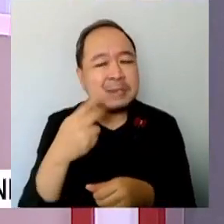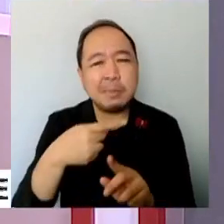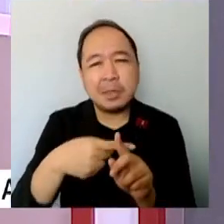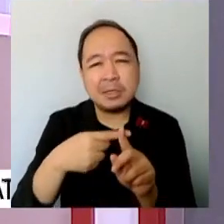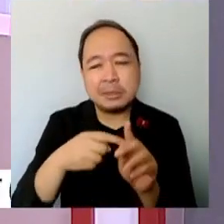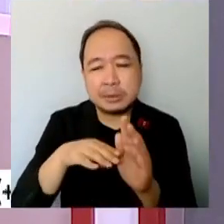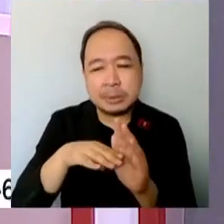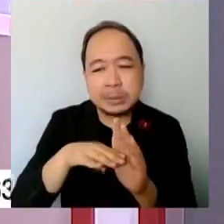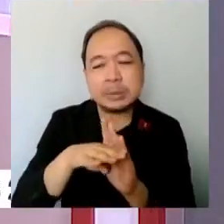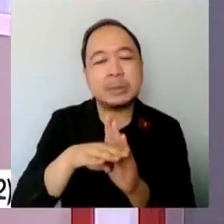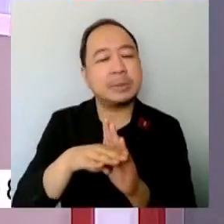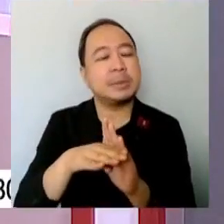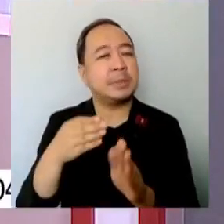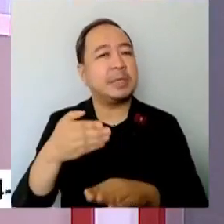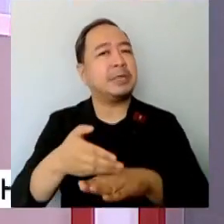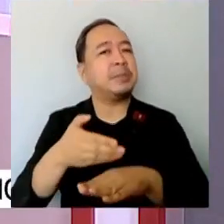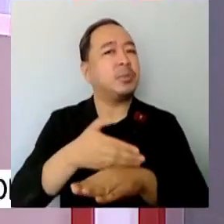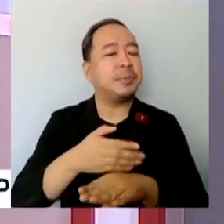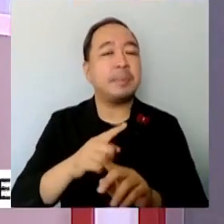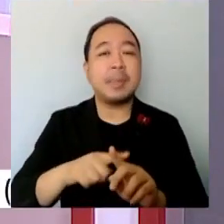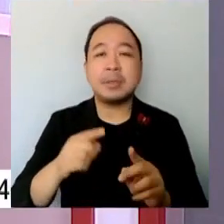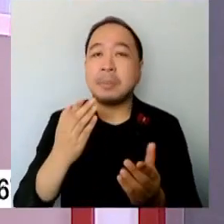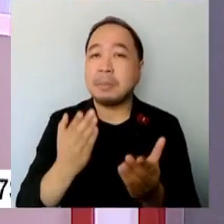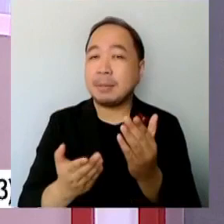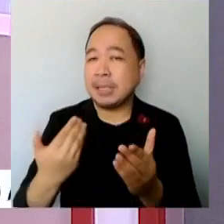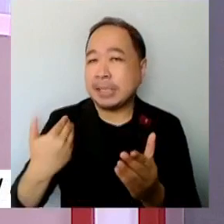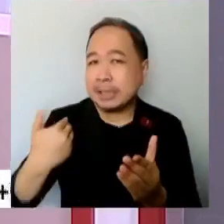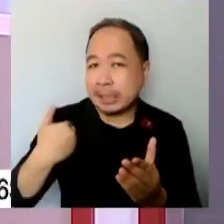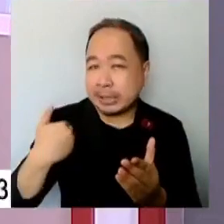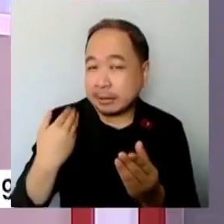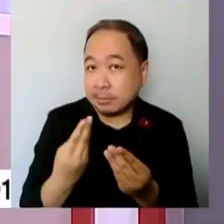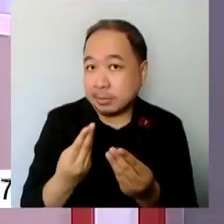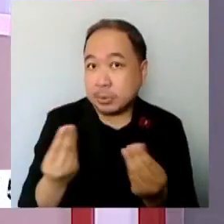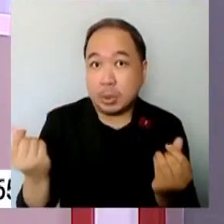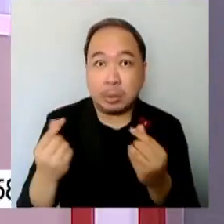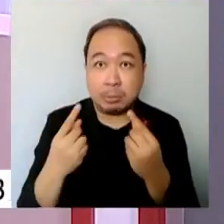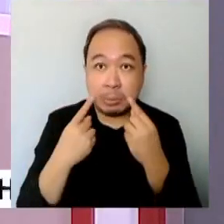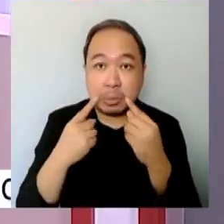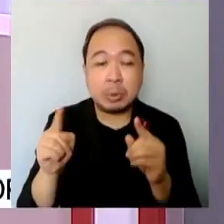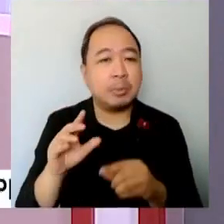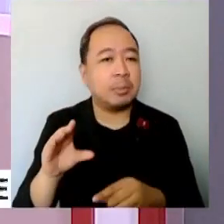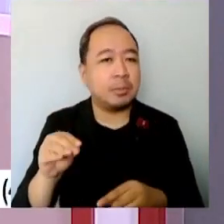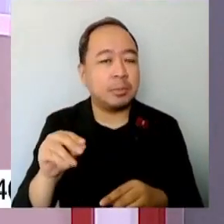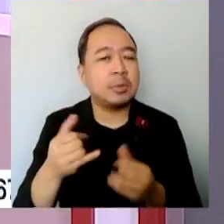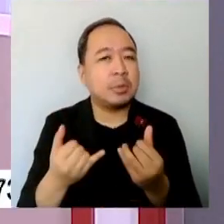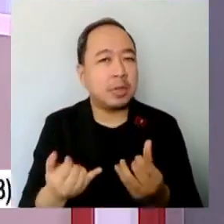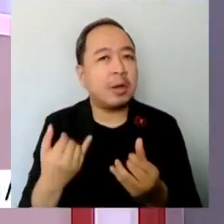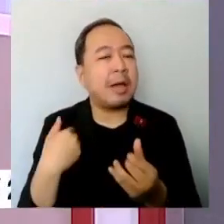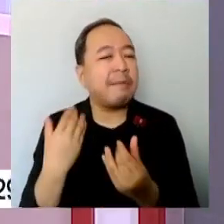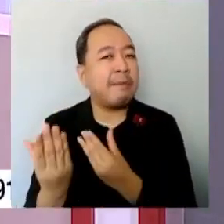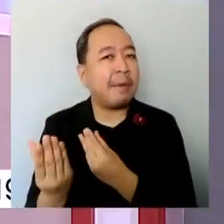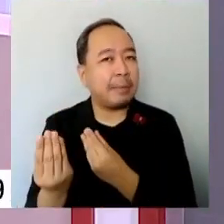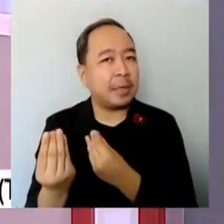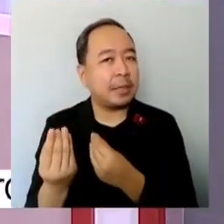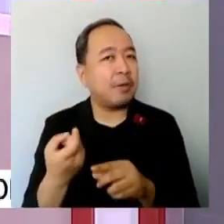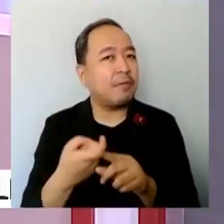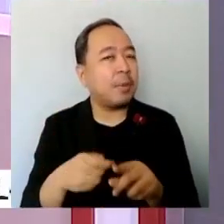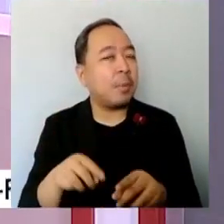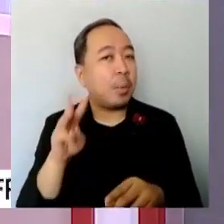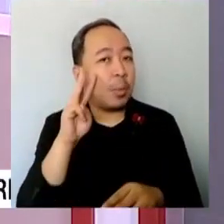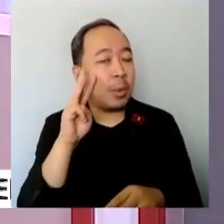inflation, but warns we may not be out of the woods just yet. Our very own Warren de Guzman now joins us now with more details. Warren, over to you.